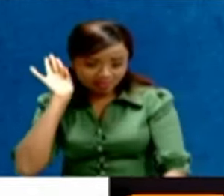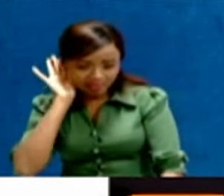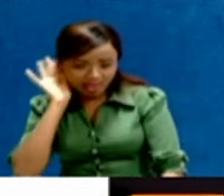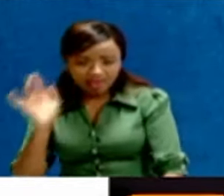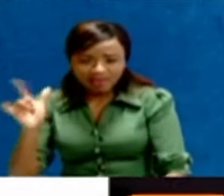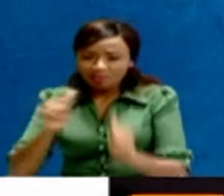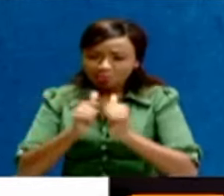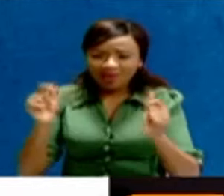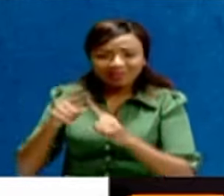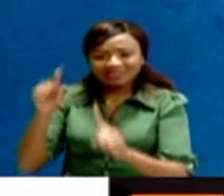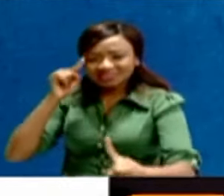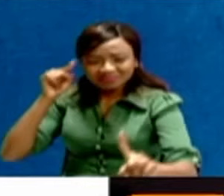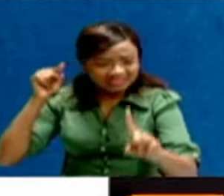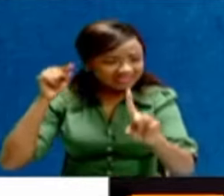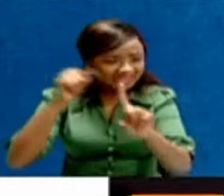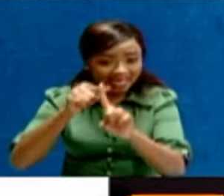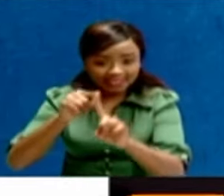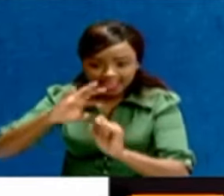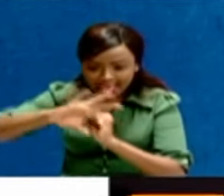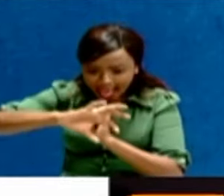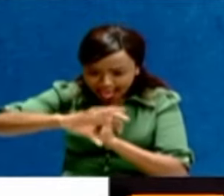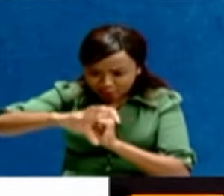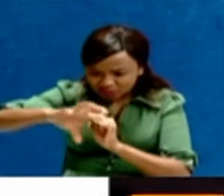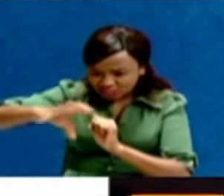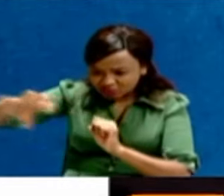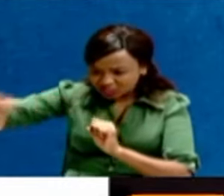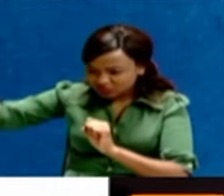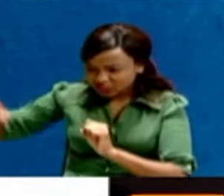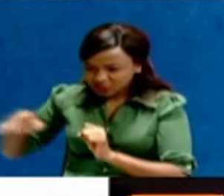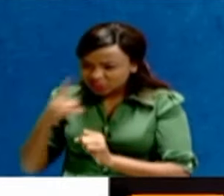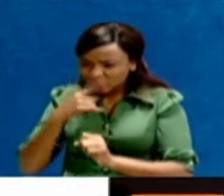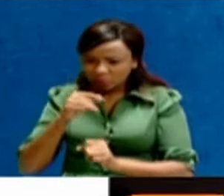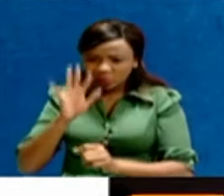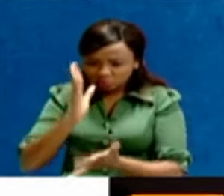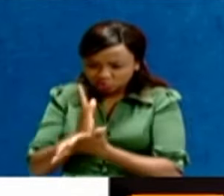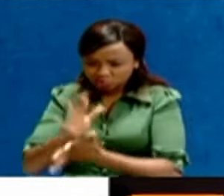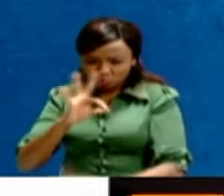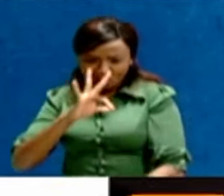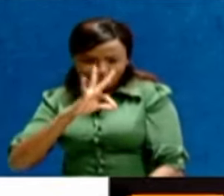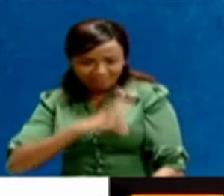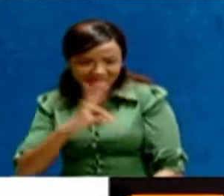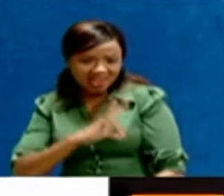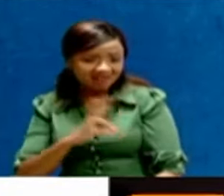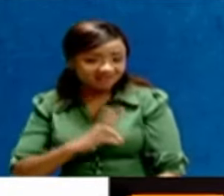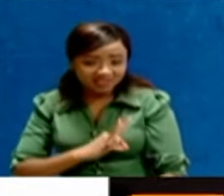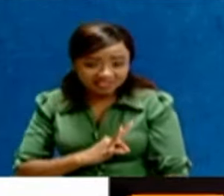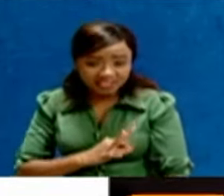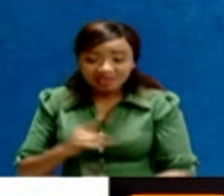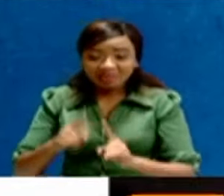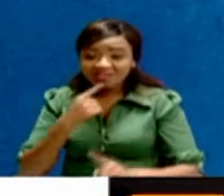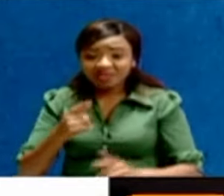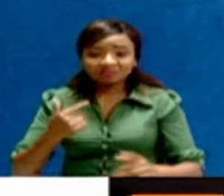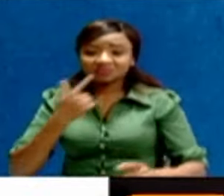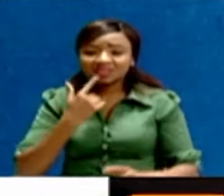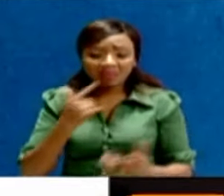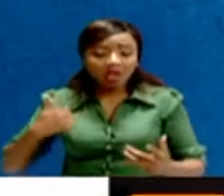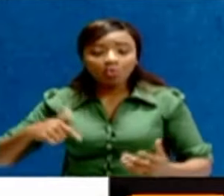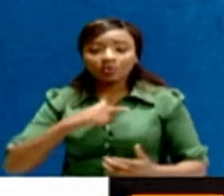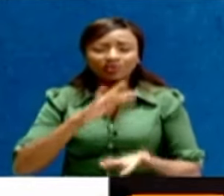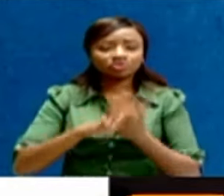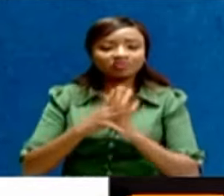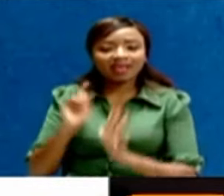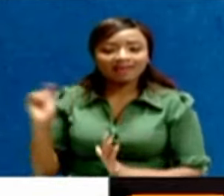he seems to be targeting the counties that were gained but were magnanimous. And they said, we want to be Kenyans,